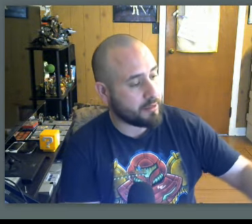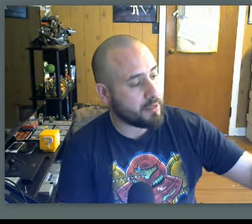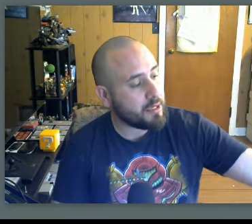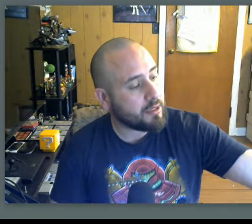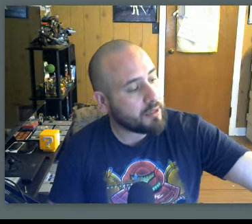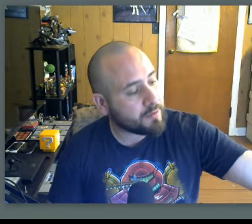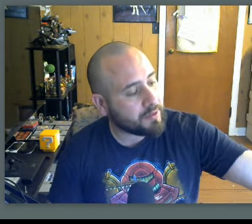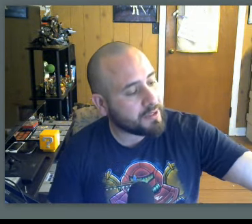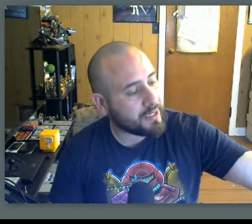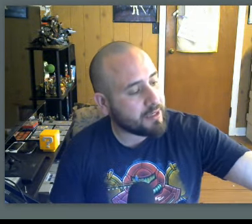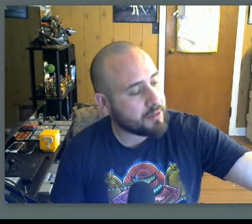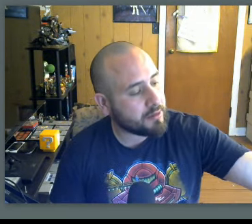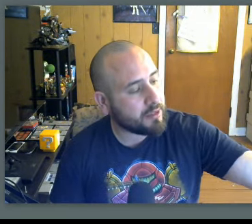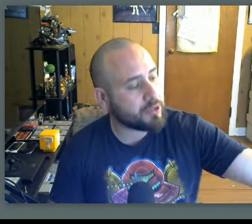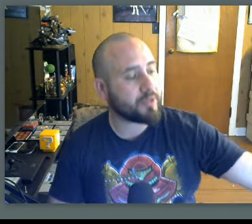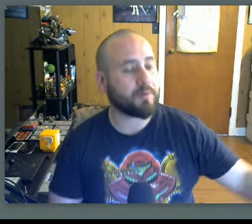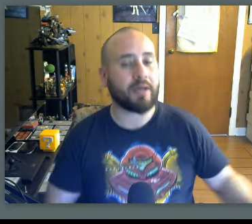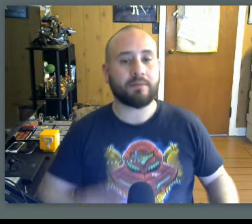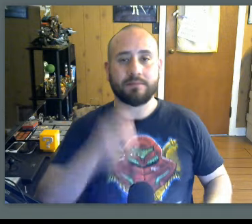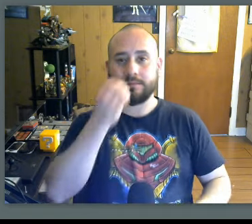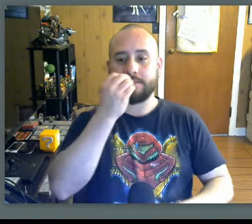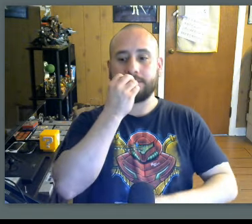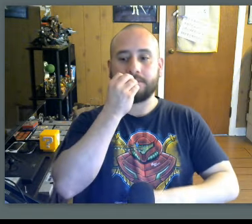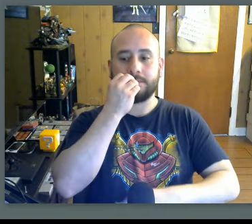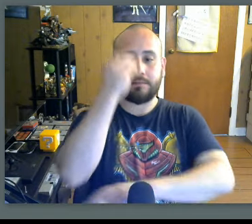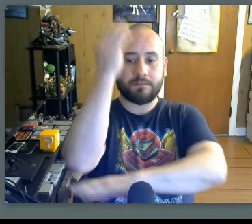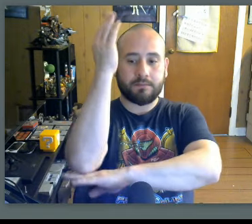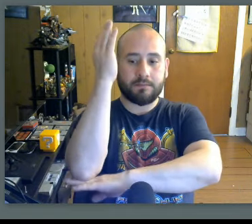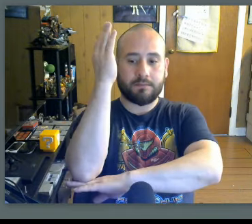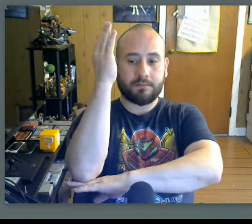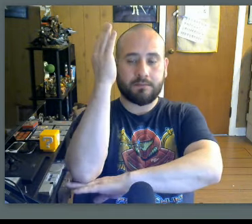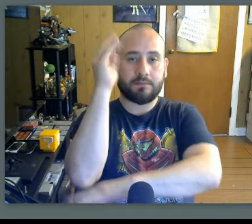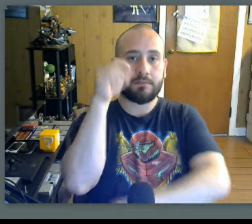Okay. Let's put this together. Lunch, you eat what?